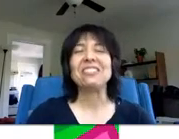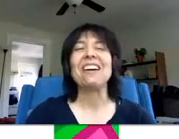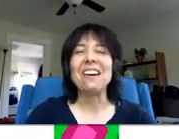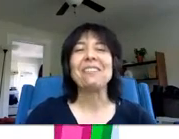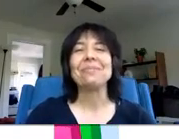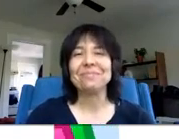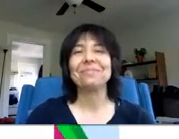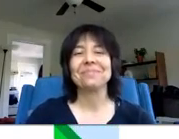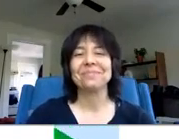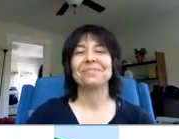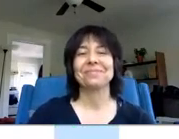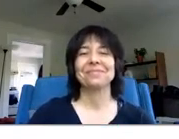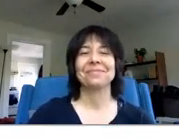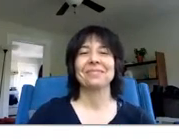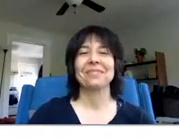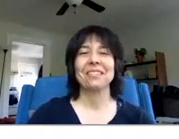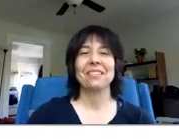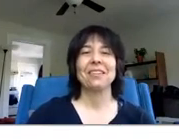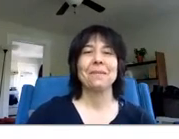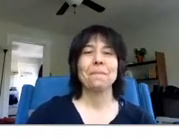Good job.